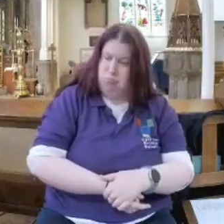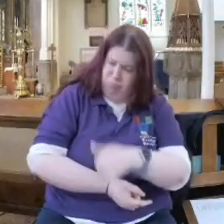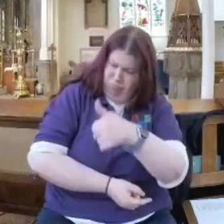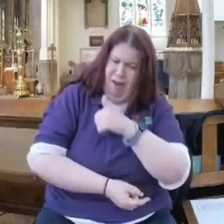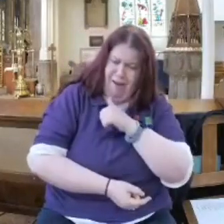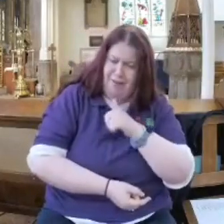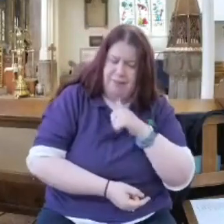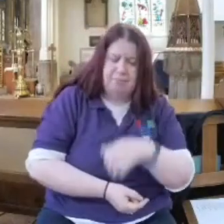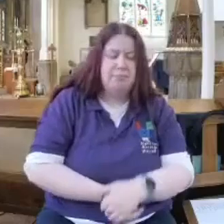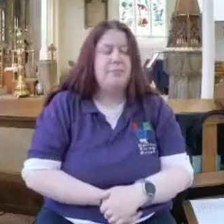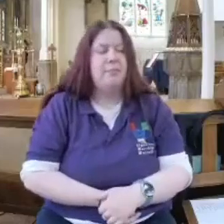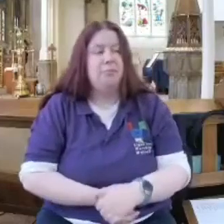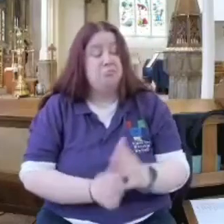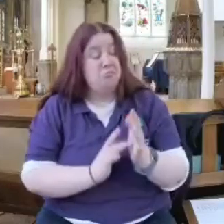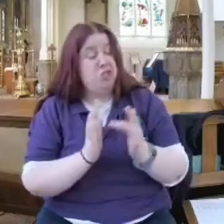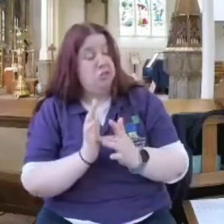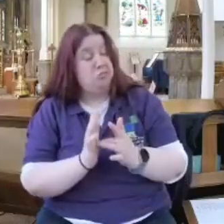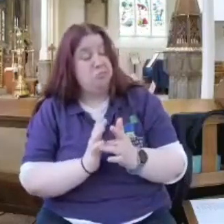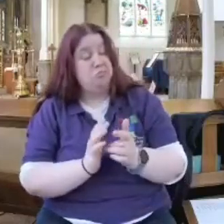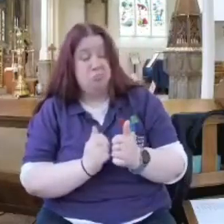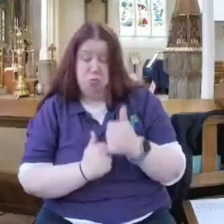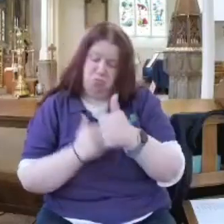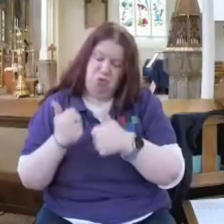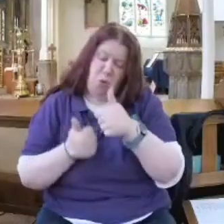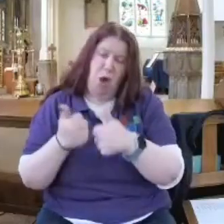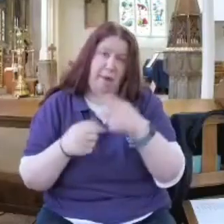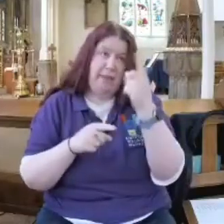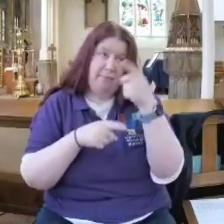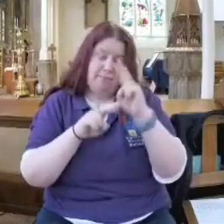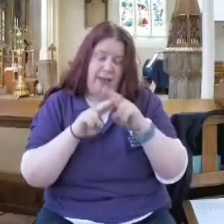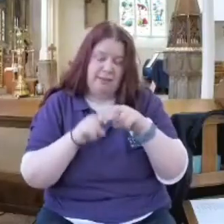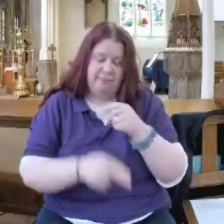one." Jesus says, "Good work, Dad."